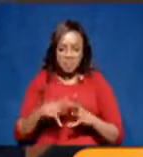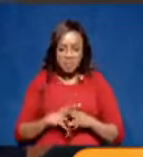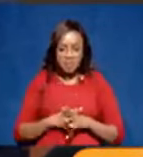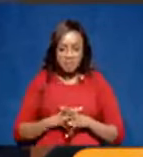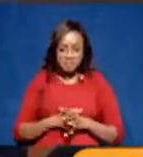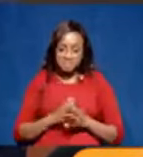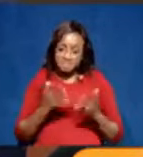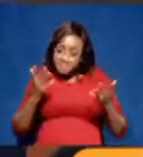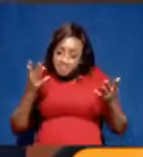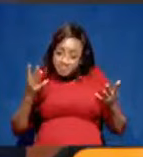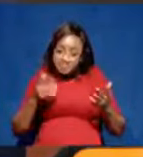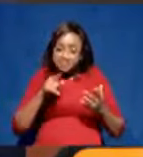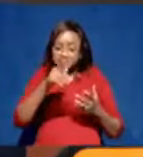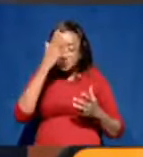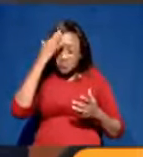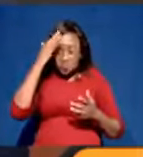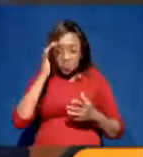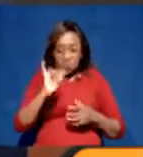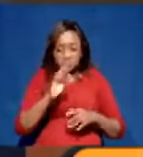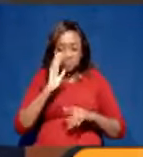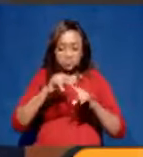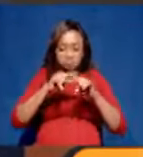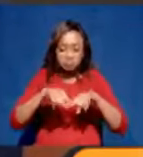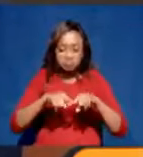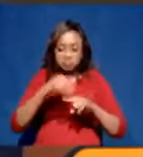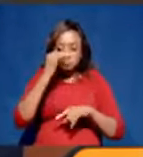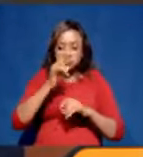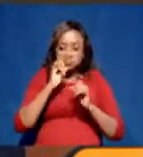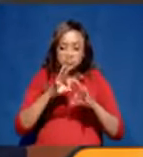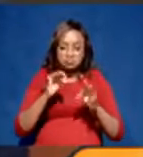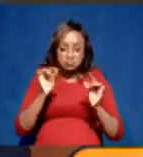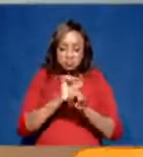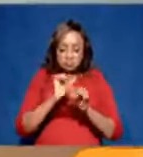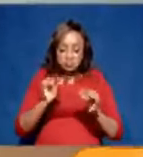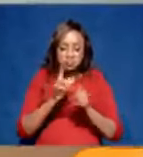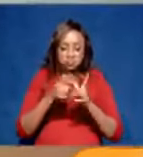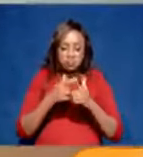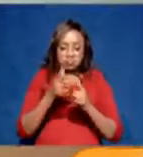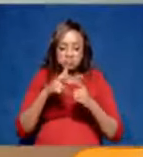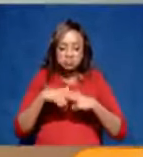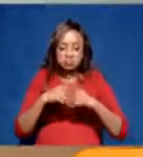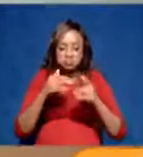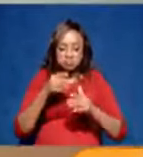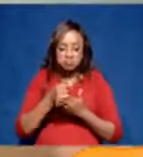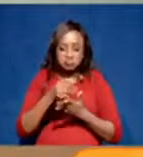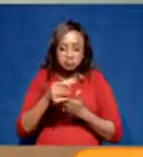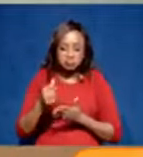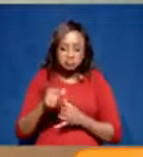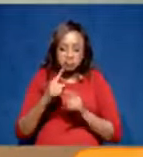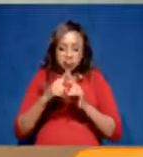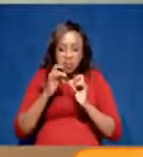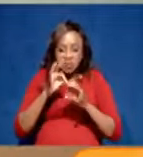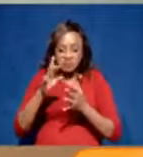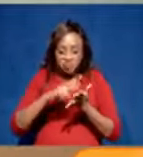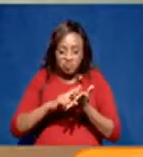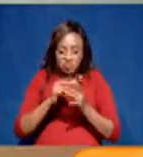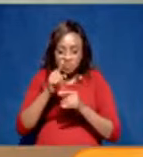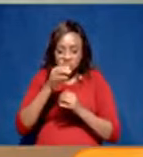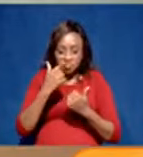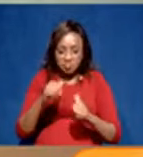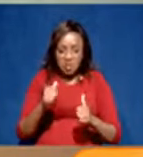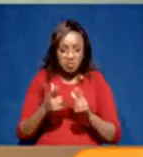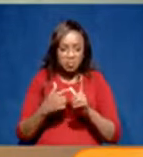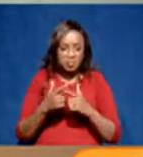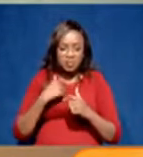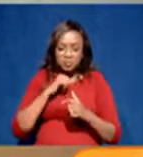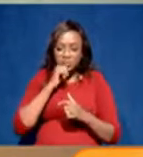It will depend. Once we register you, then we expect that you start payments. But then, if we haven't registered you, then we don't expect that you